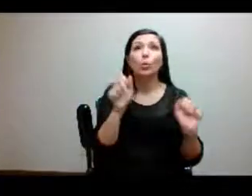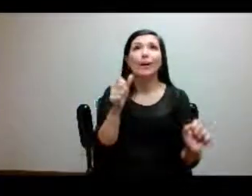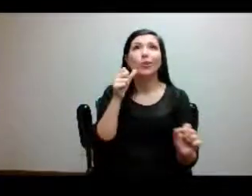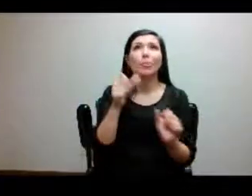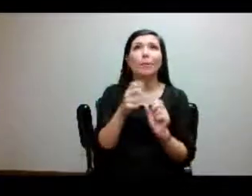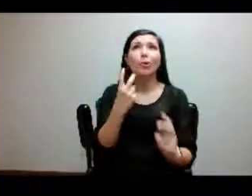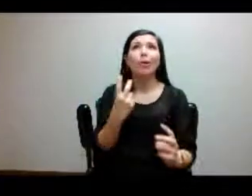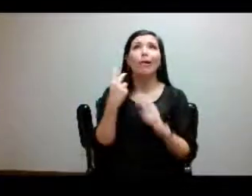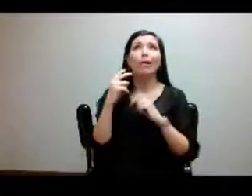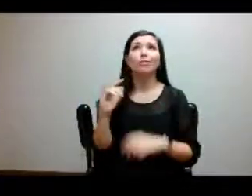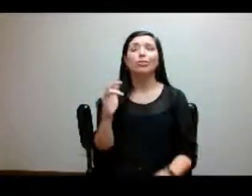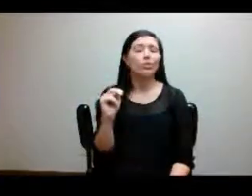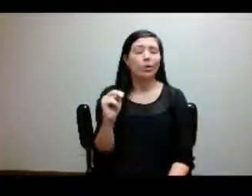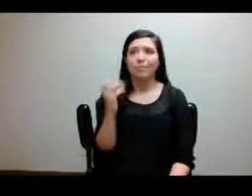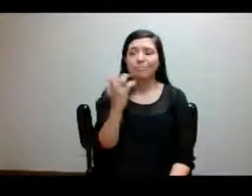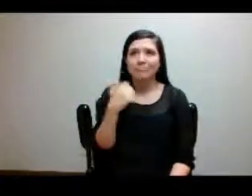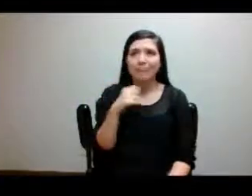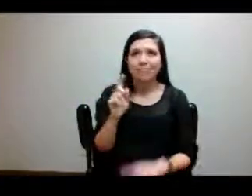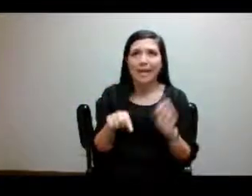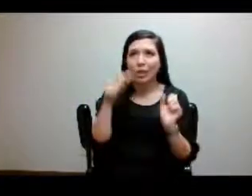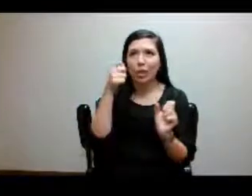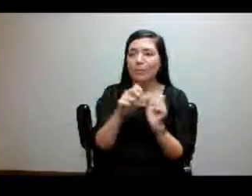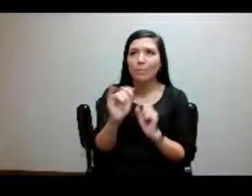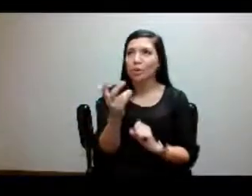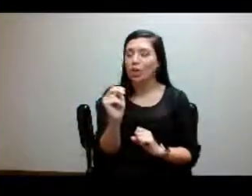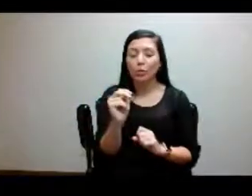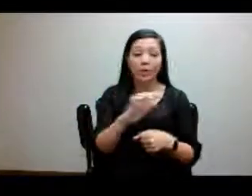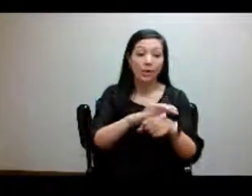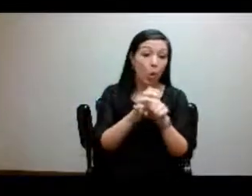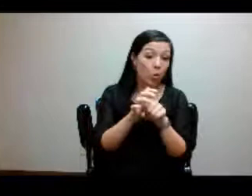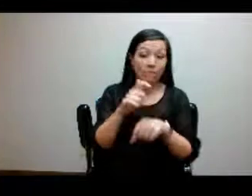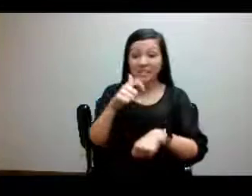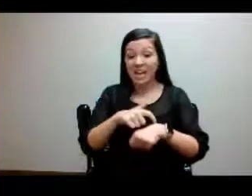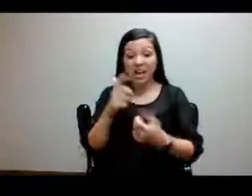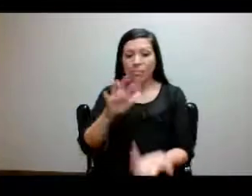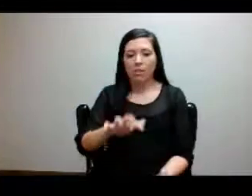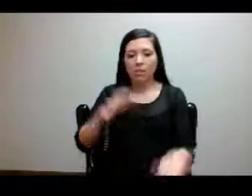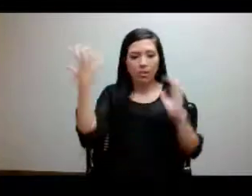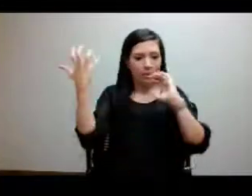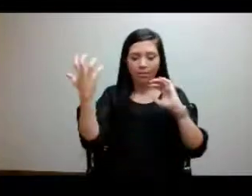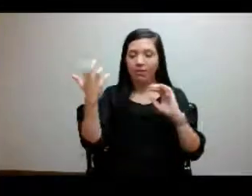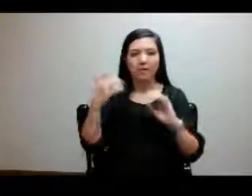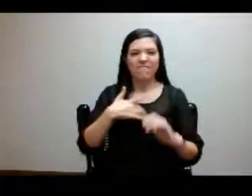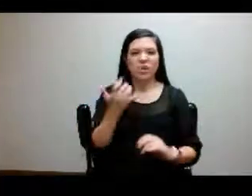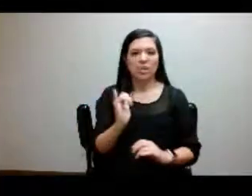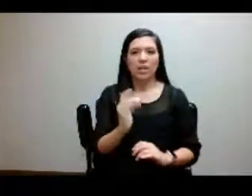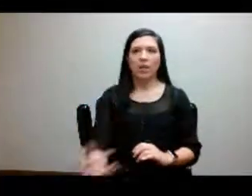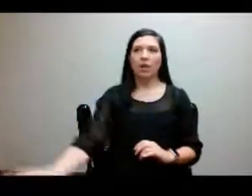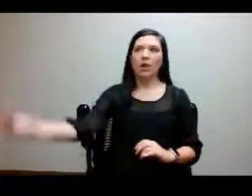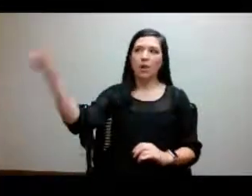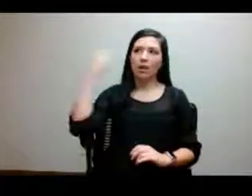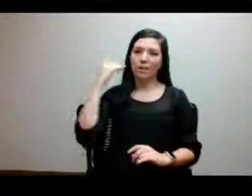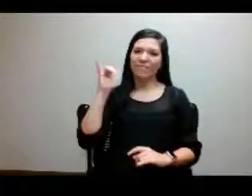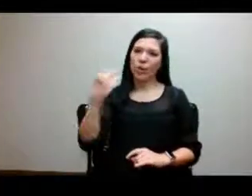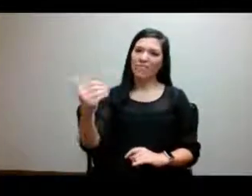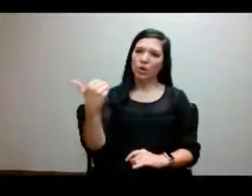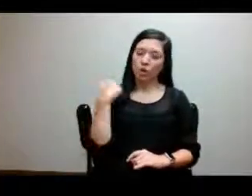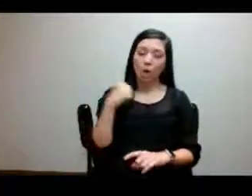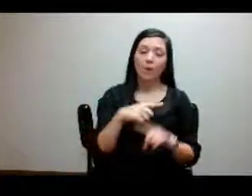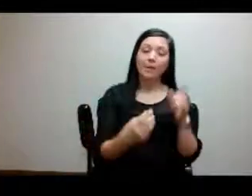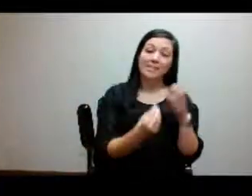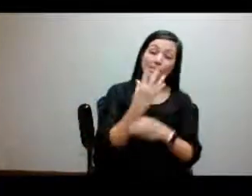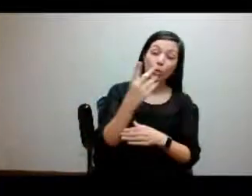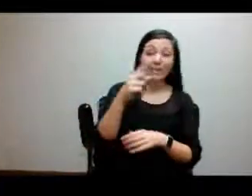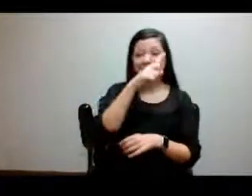January? I can't. Thanks to COVID time, January seems like a zillion years ago. Although our spring and summer weren't exactly what we planned,